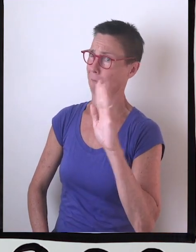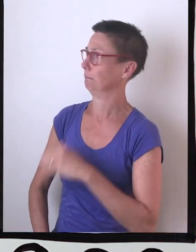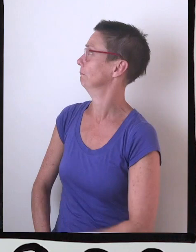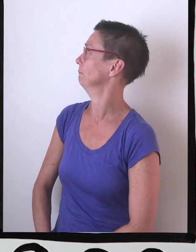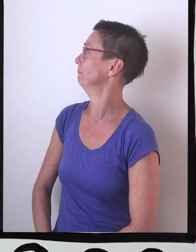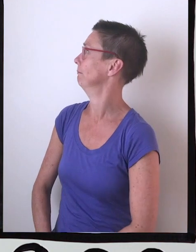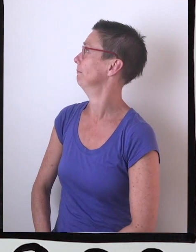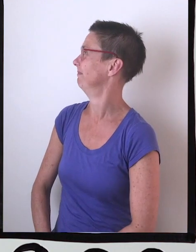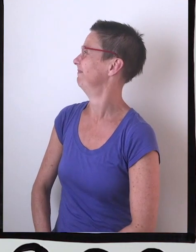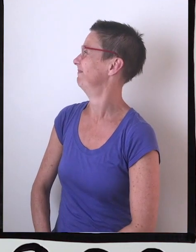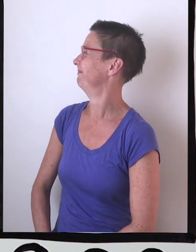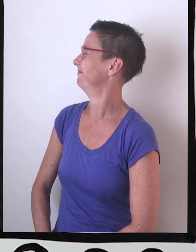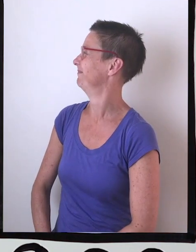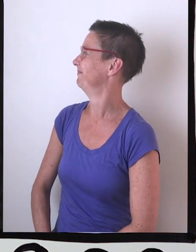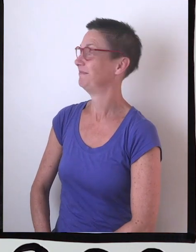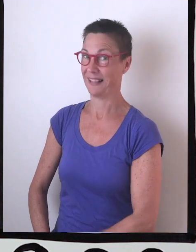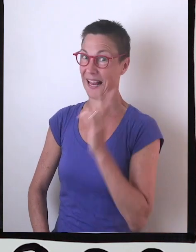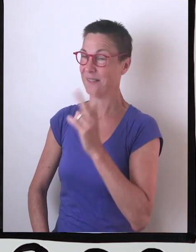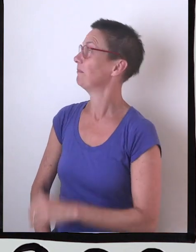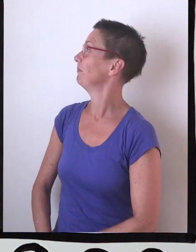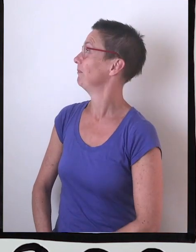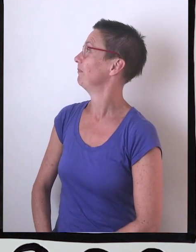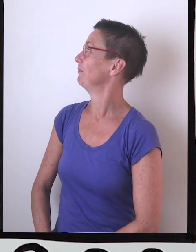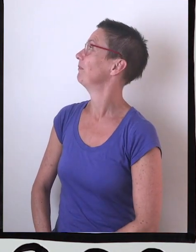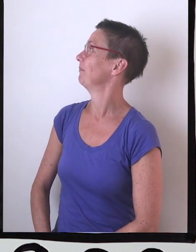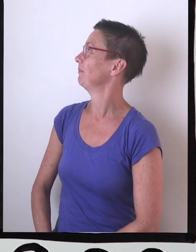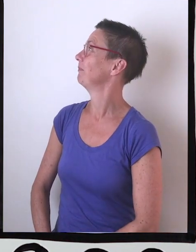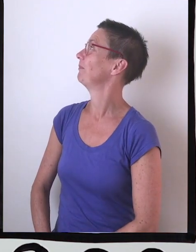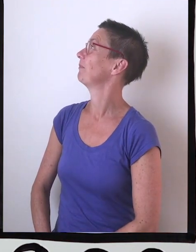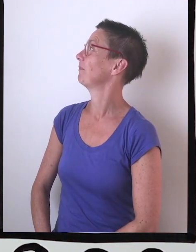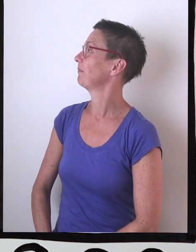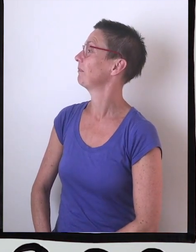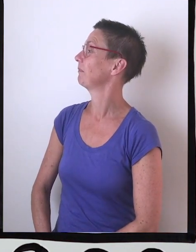mistake on that one. And then peace. And again,